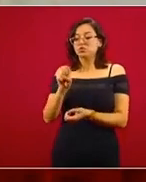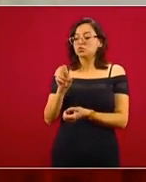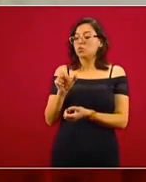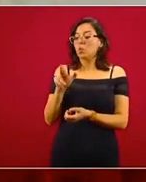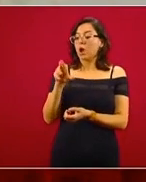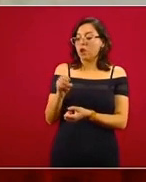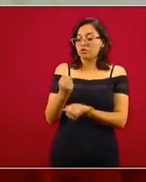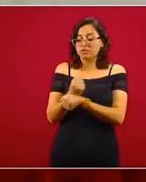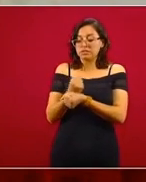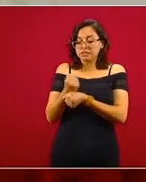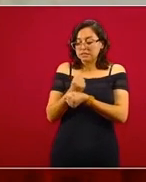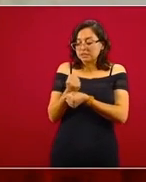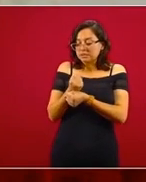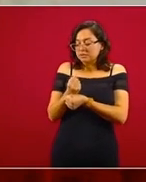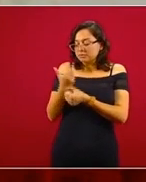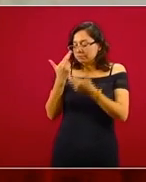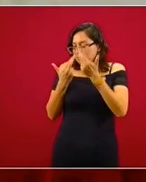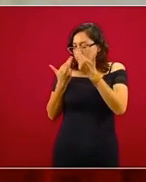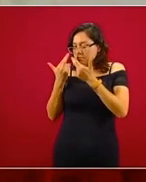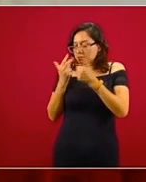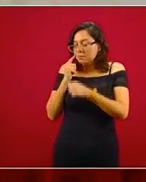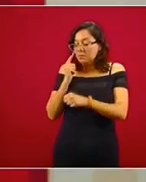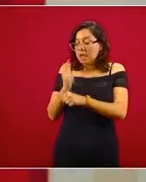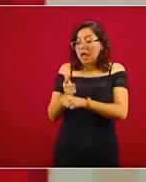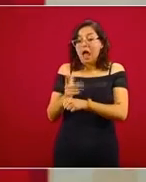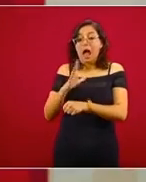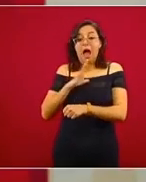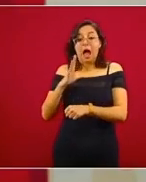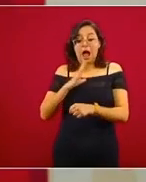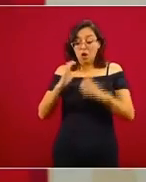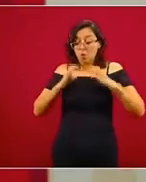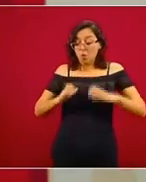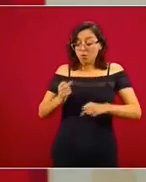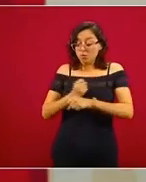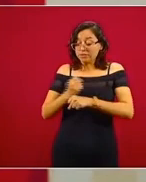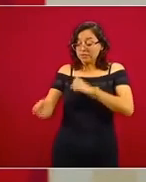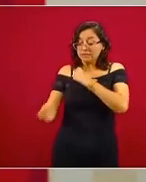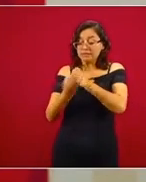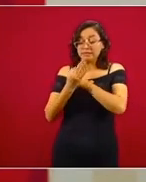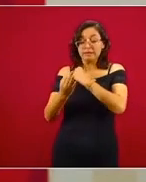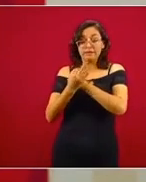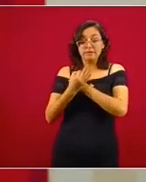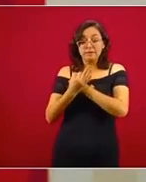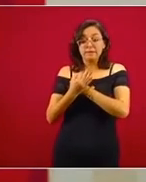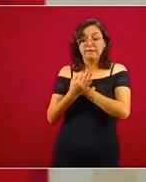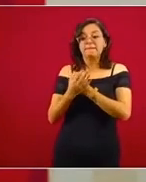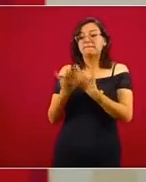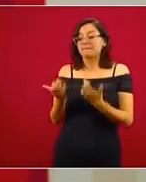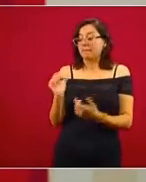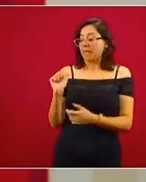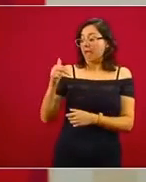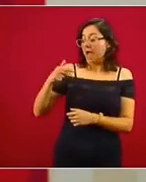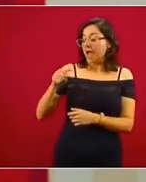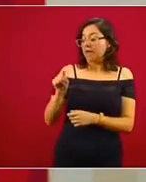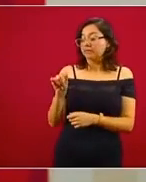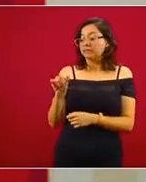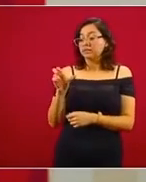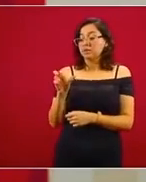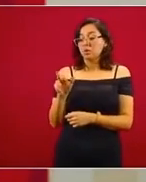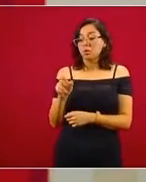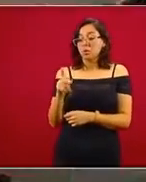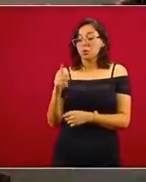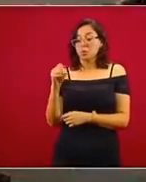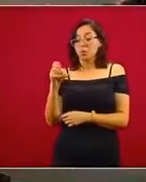our respiratory tracts, we use it from our blood. We take a sample of the blood and then we use that to